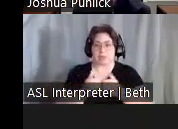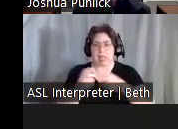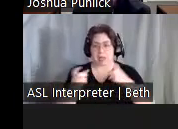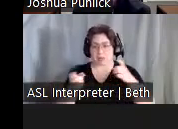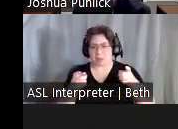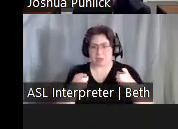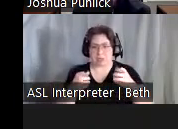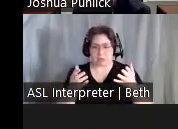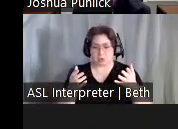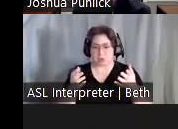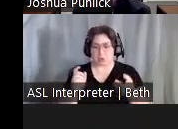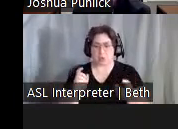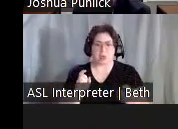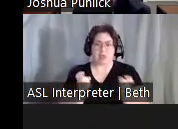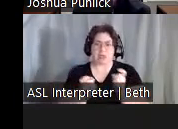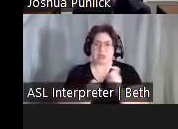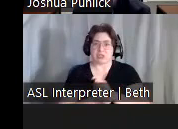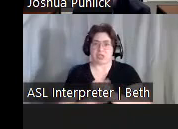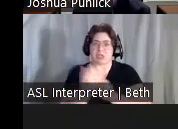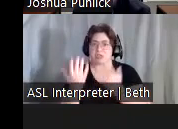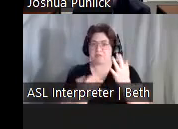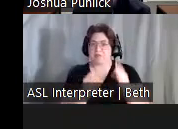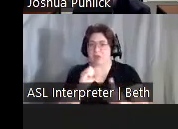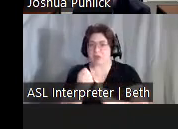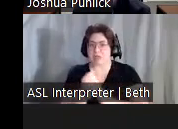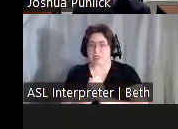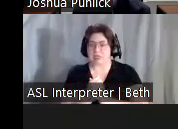fire conditions over time, changing climate.